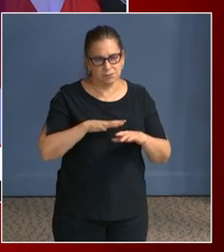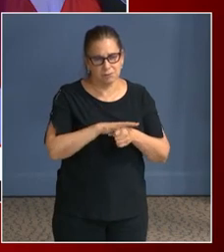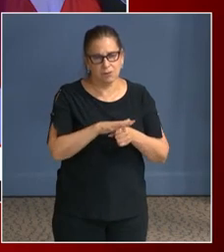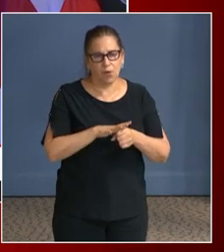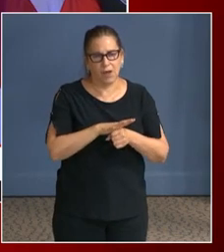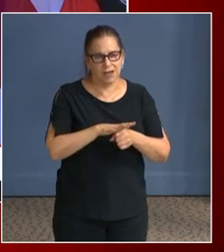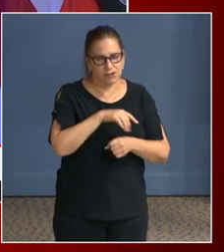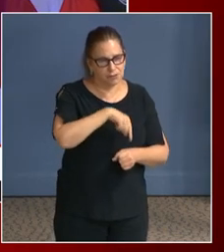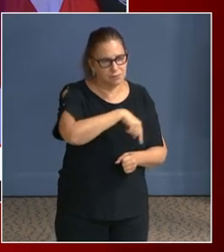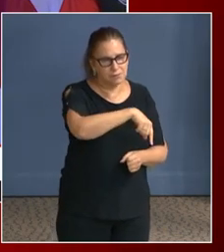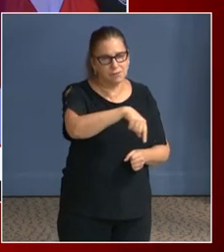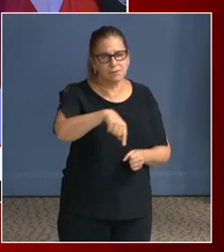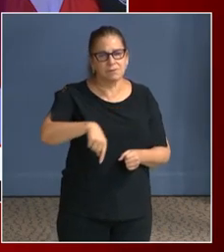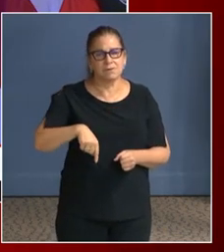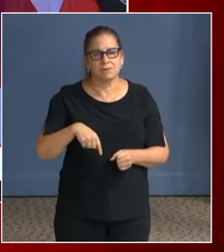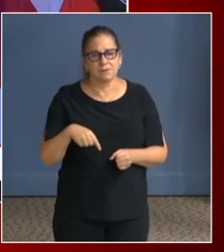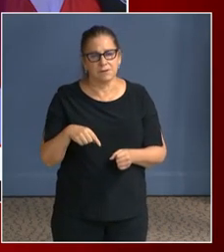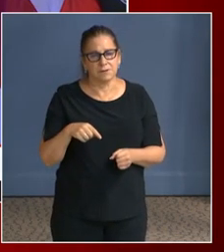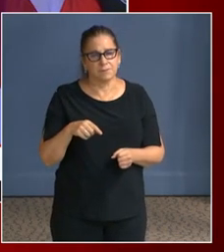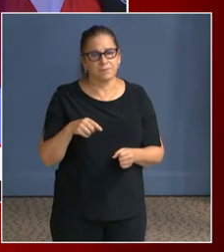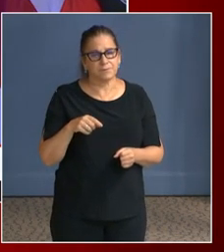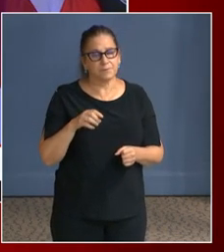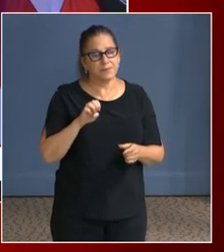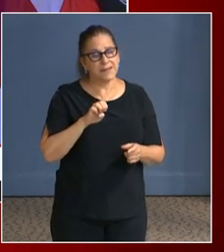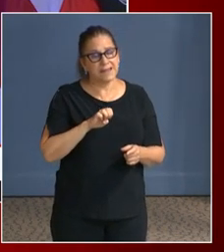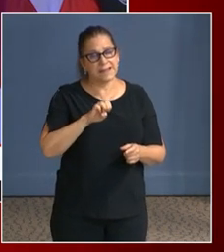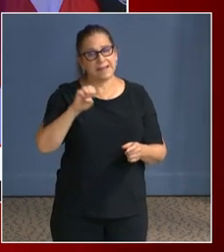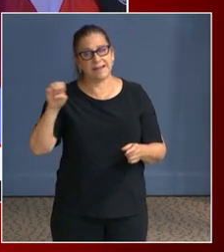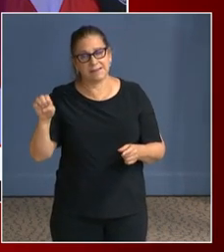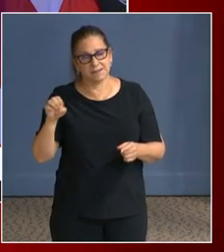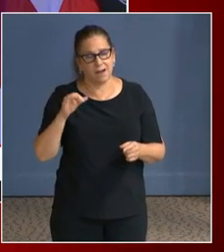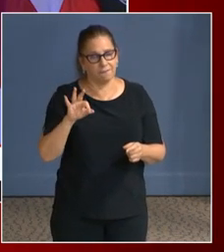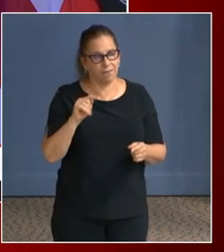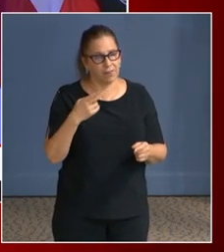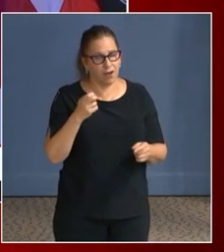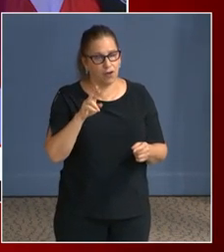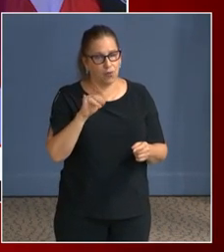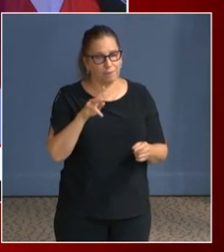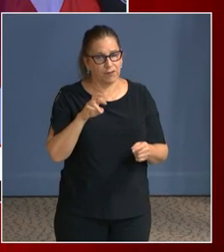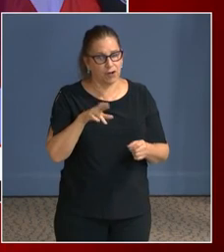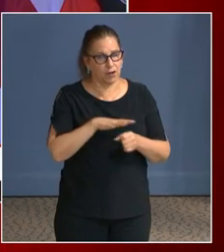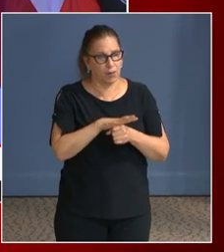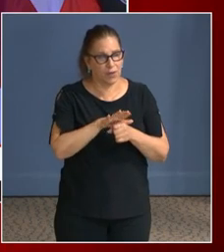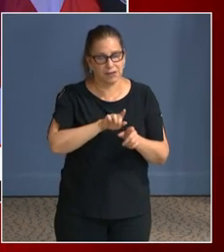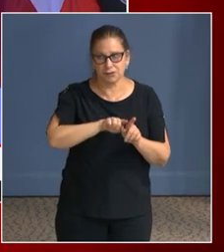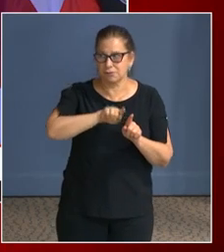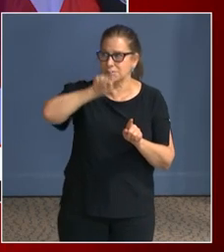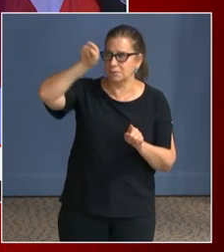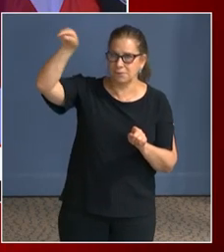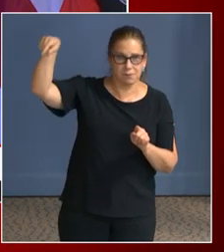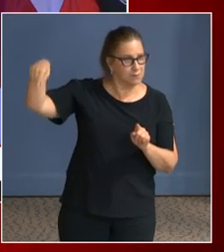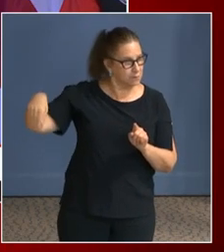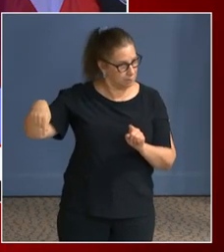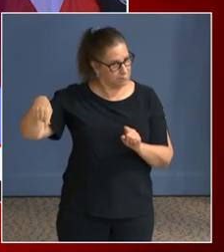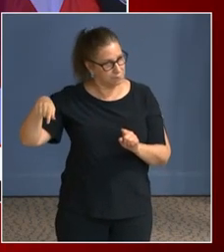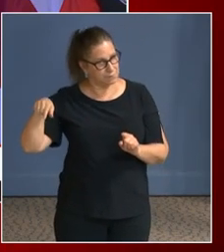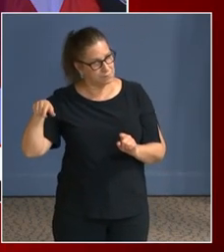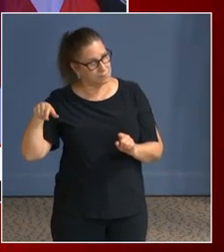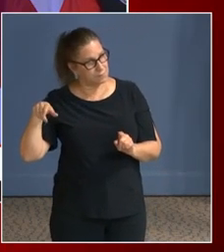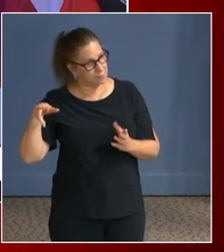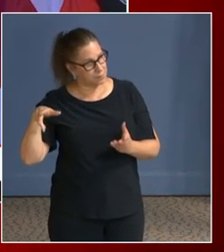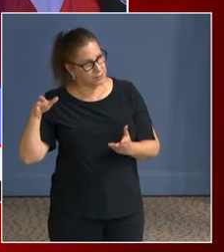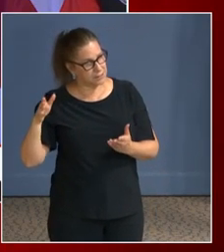we considered a east of the river location. I'm not remembering exactly which it was. And we just think the synergy